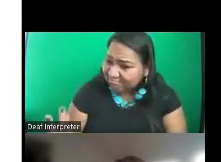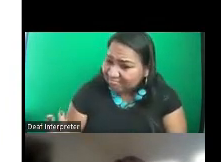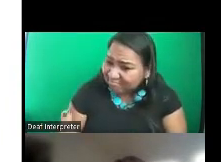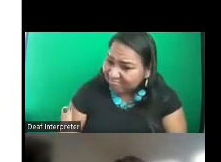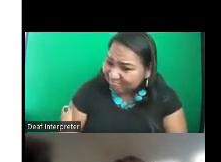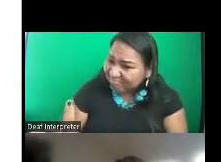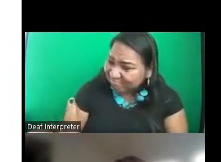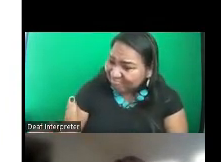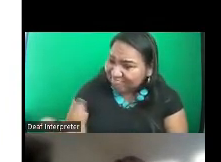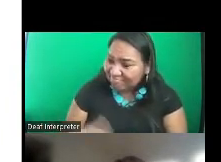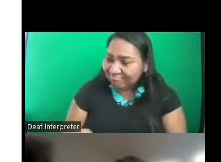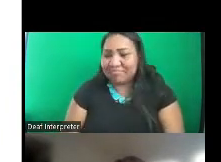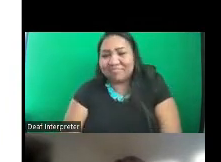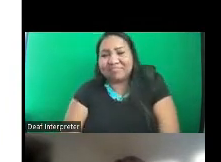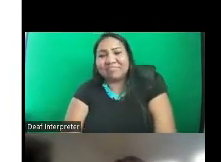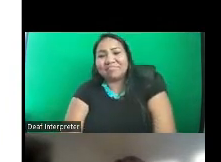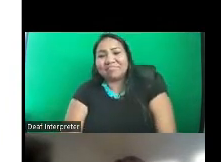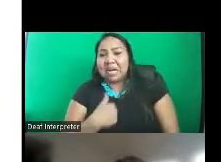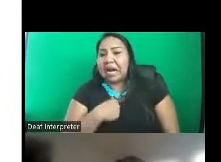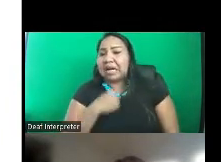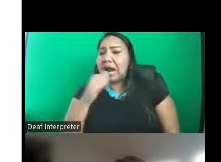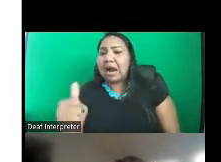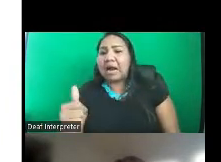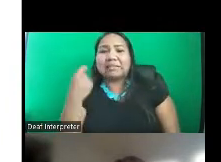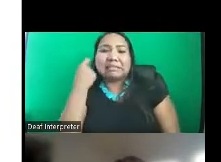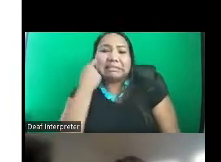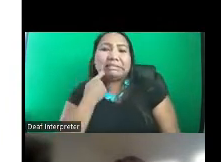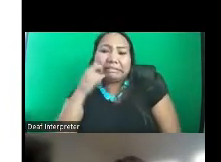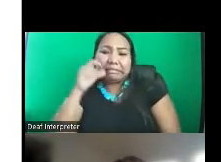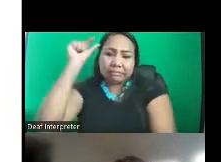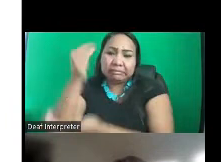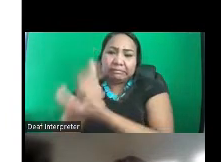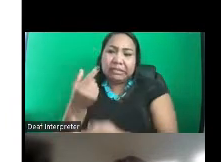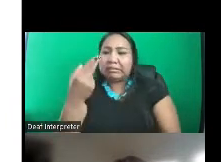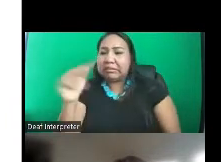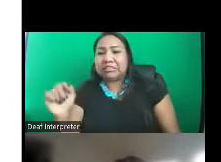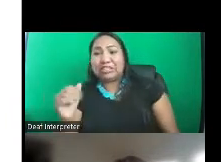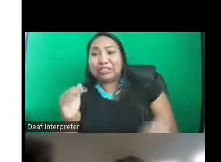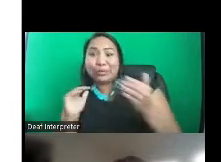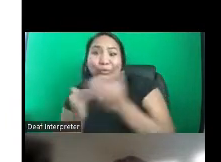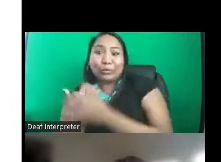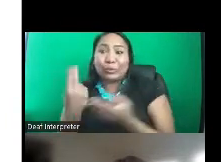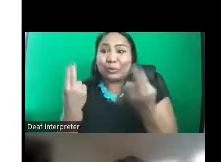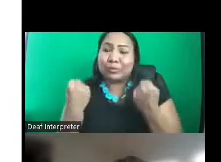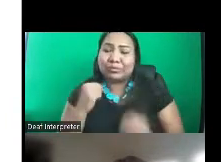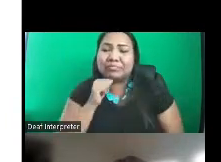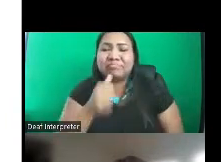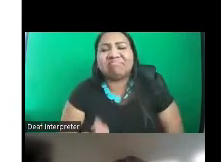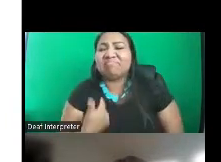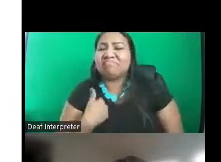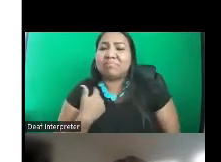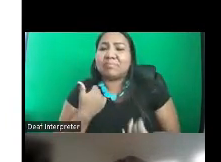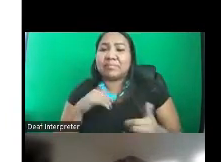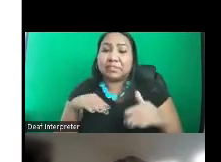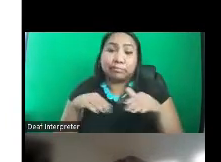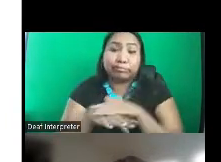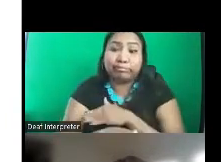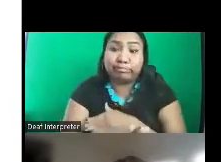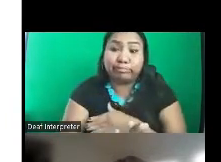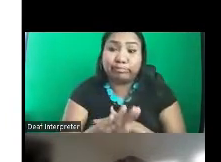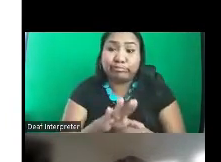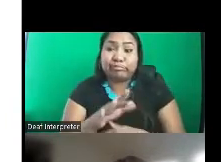not fresh out of high school, I struggled. And so they really